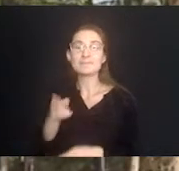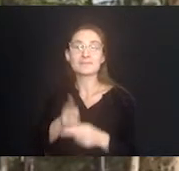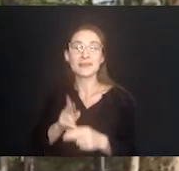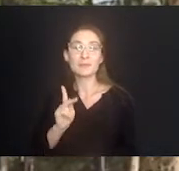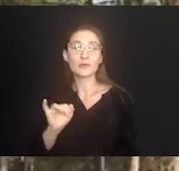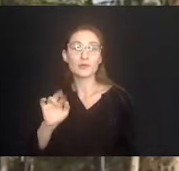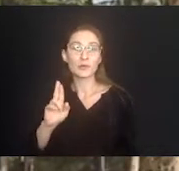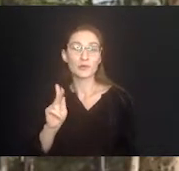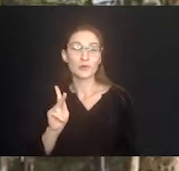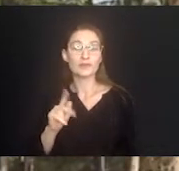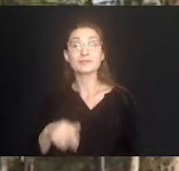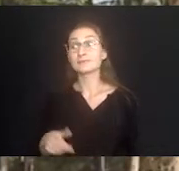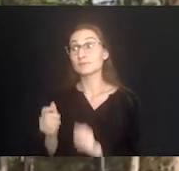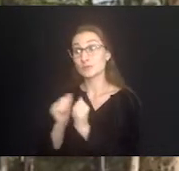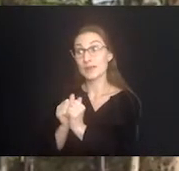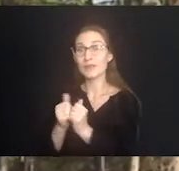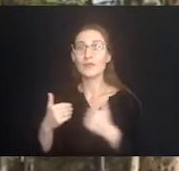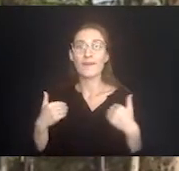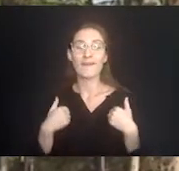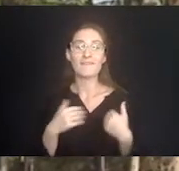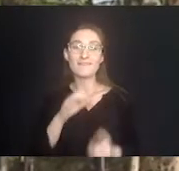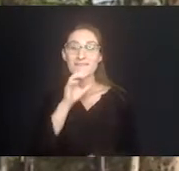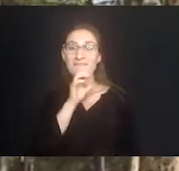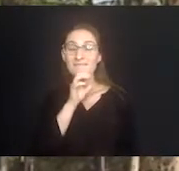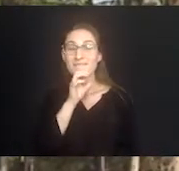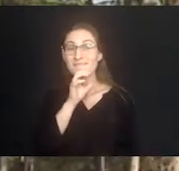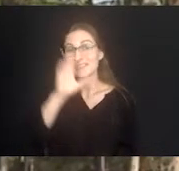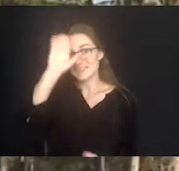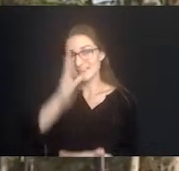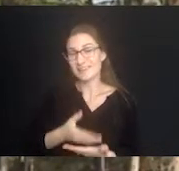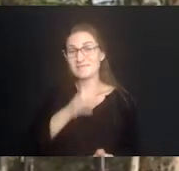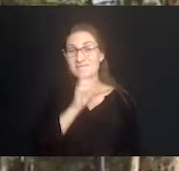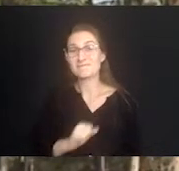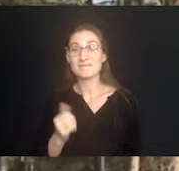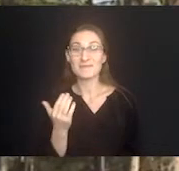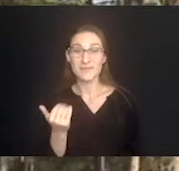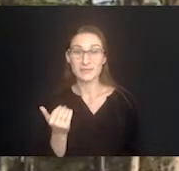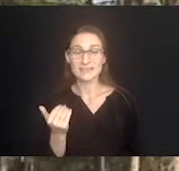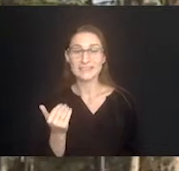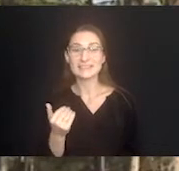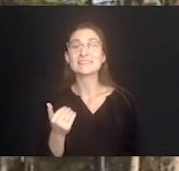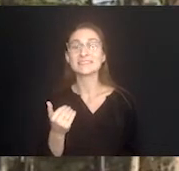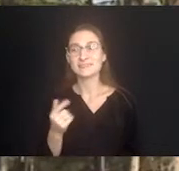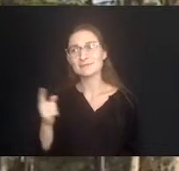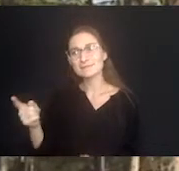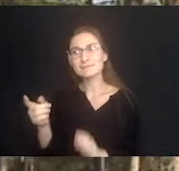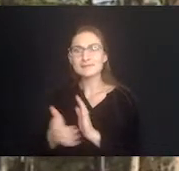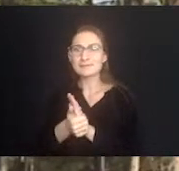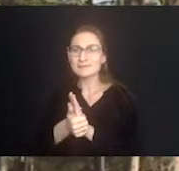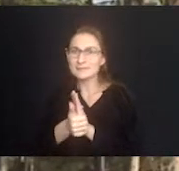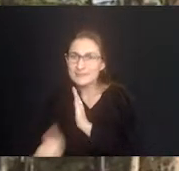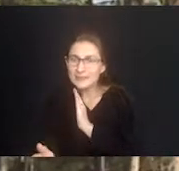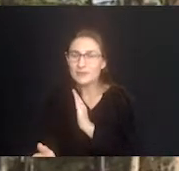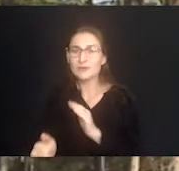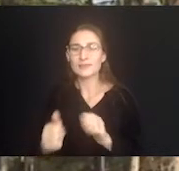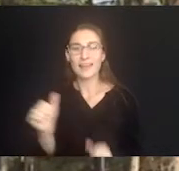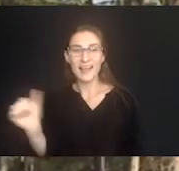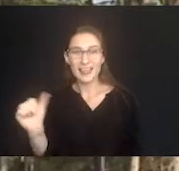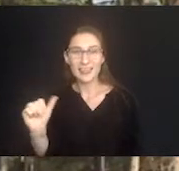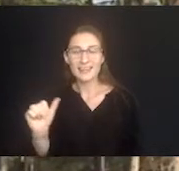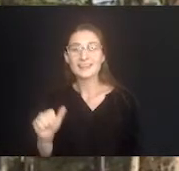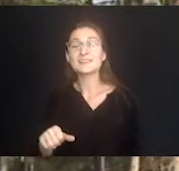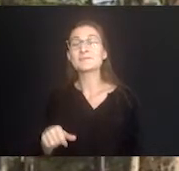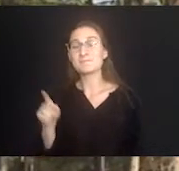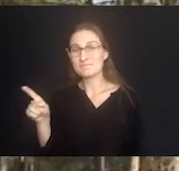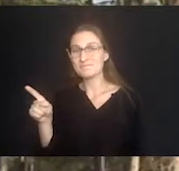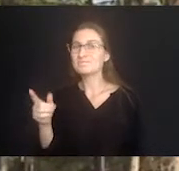Kirk, his name is Kirk, and I've been married for 10 years. And together we have a 15-year-old son named Tiki, who is kind and a caring brother, also